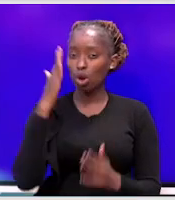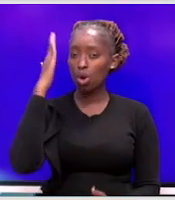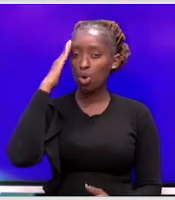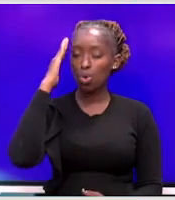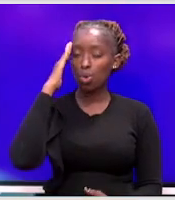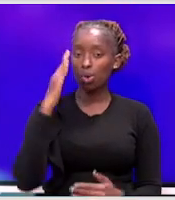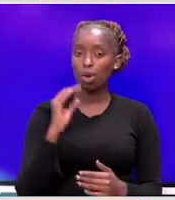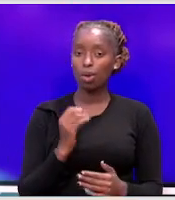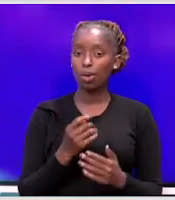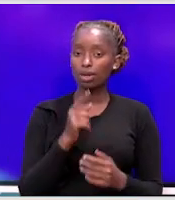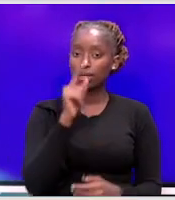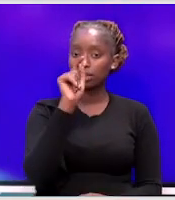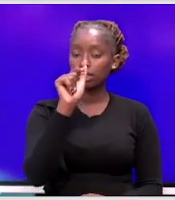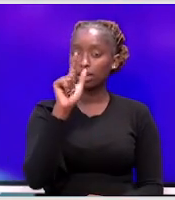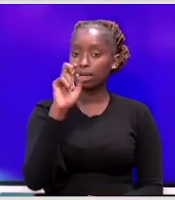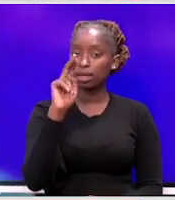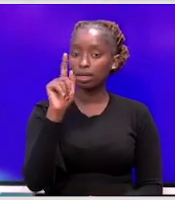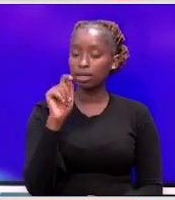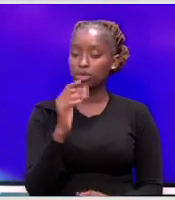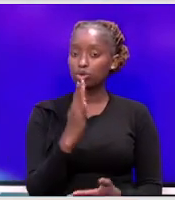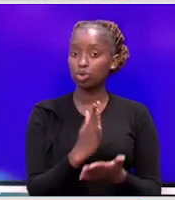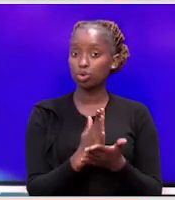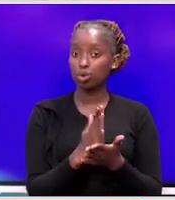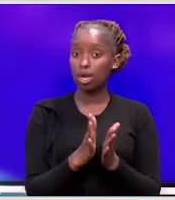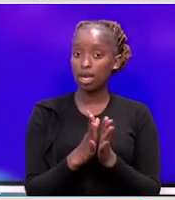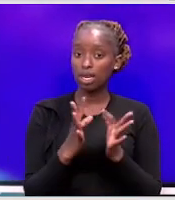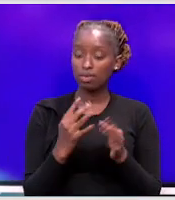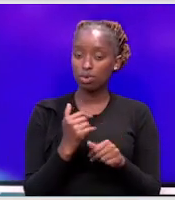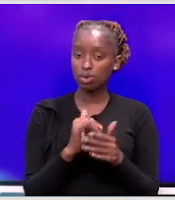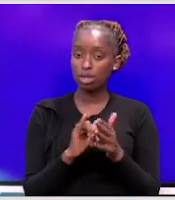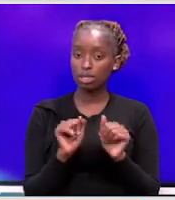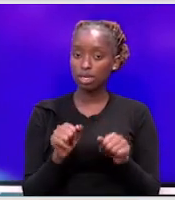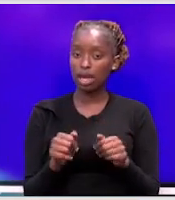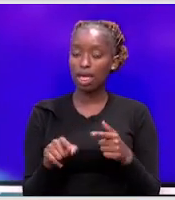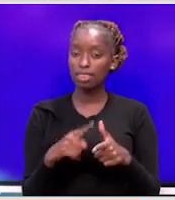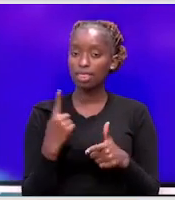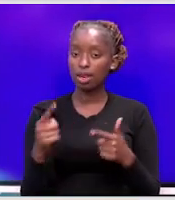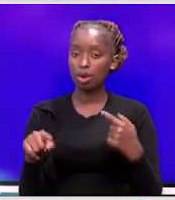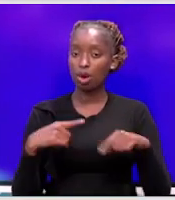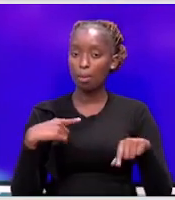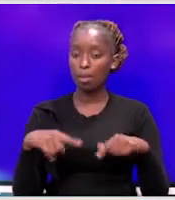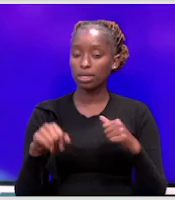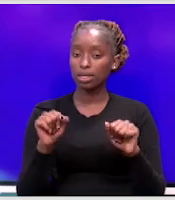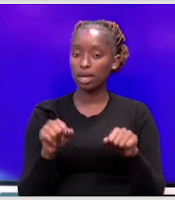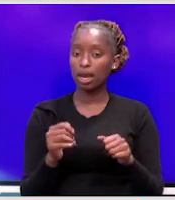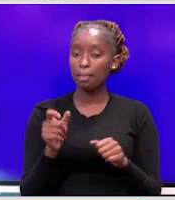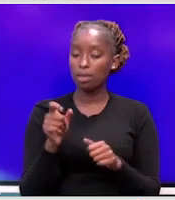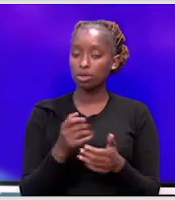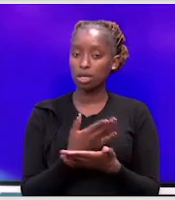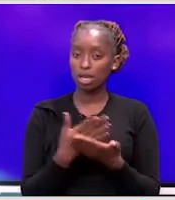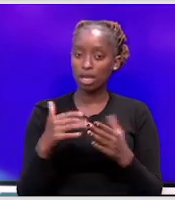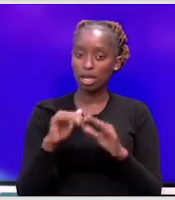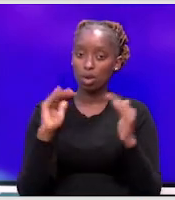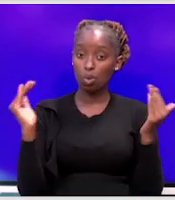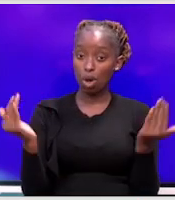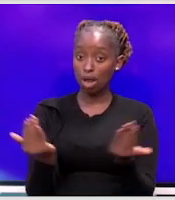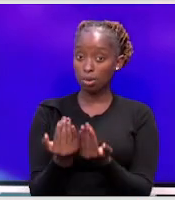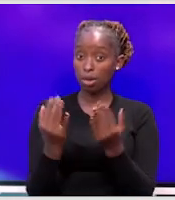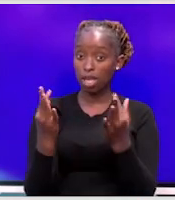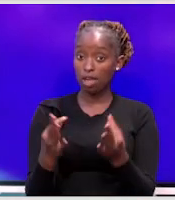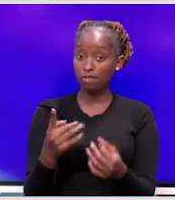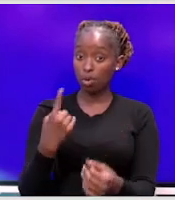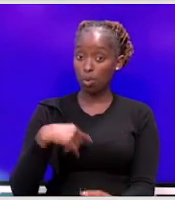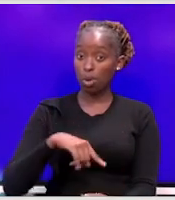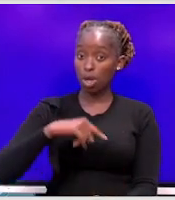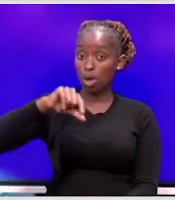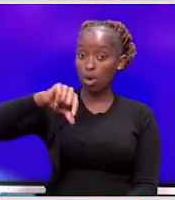our talent is real. And if we do that, we can compete with anybody across the world. If we qualify,